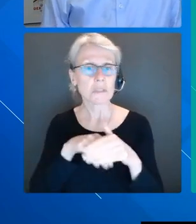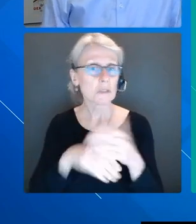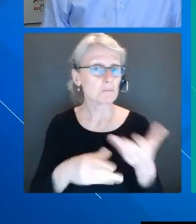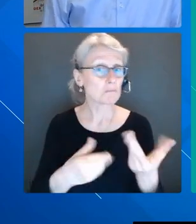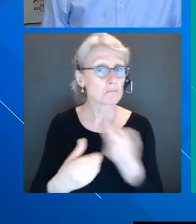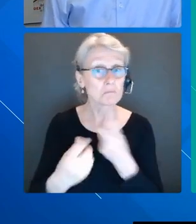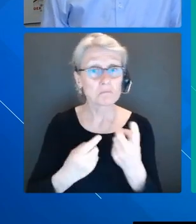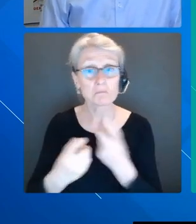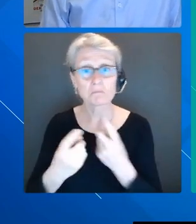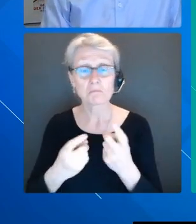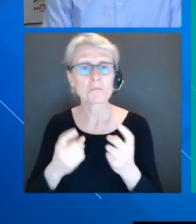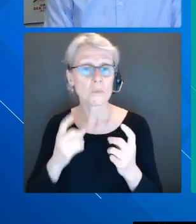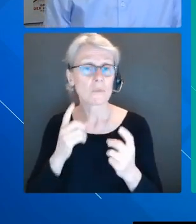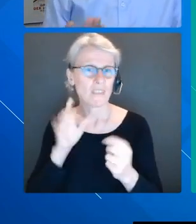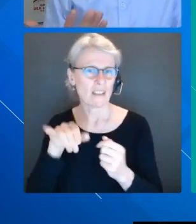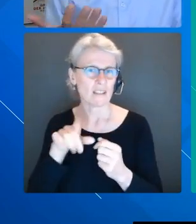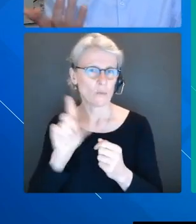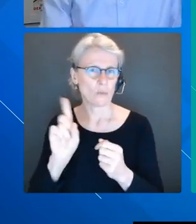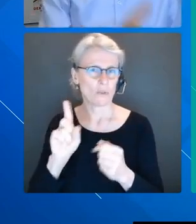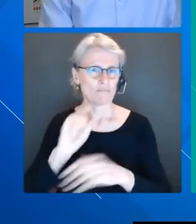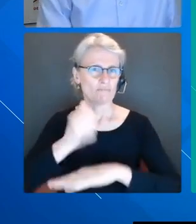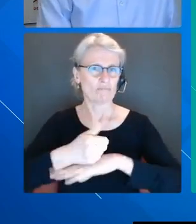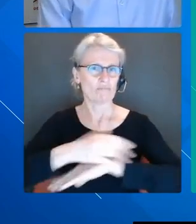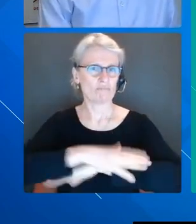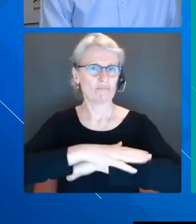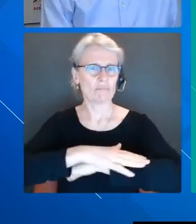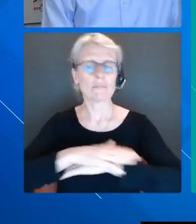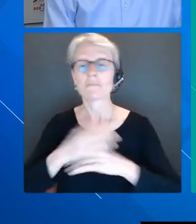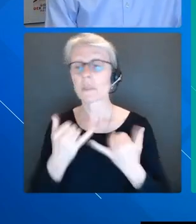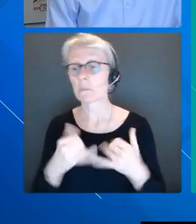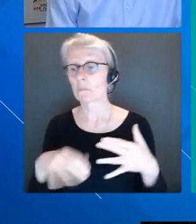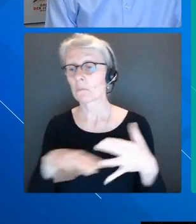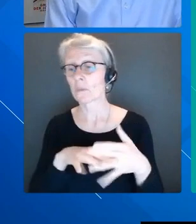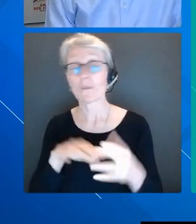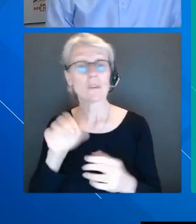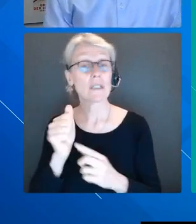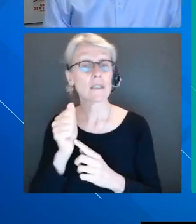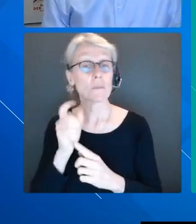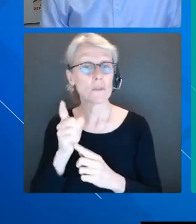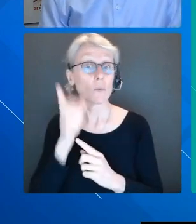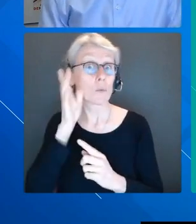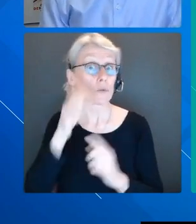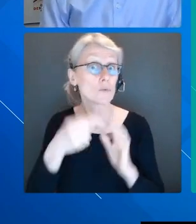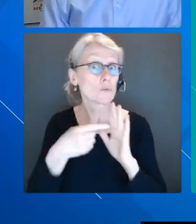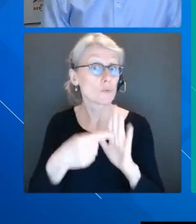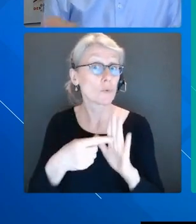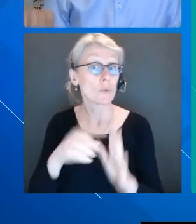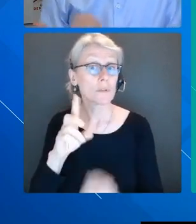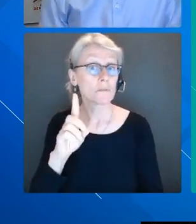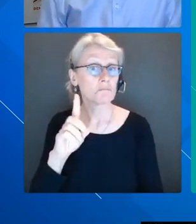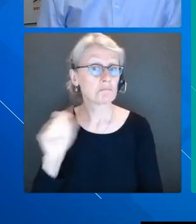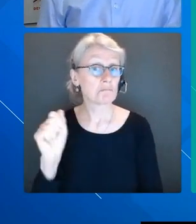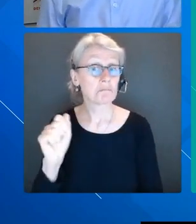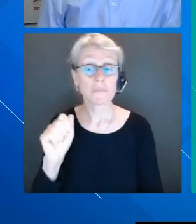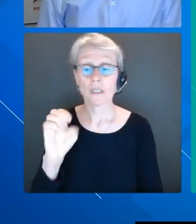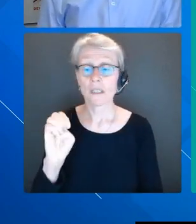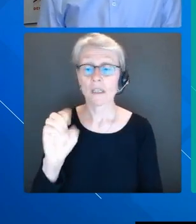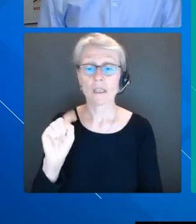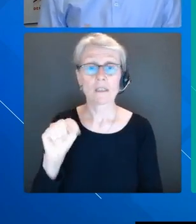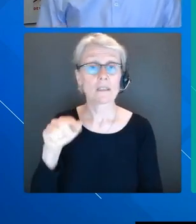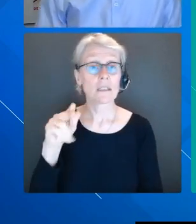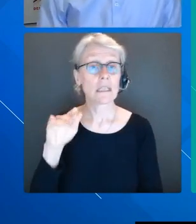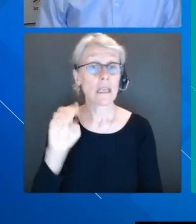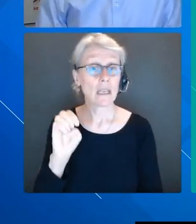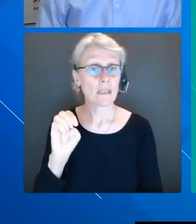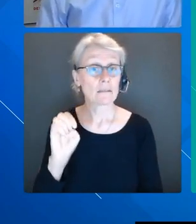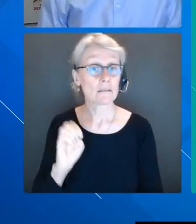With that said, I think we're good for a 10-minute break. We are going to show some disability etiquette slides now. So, if you want to stick around,